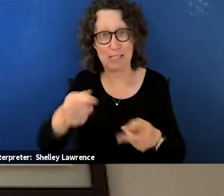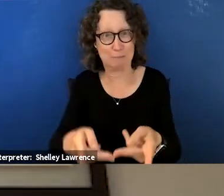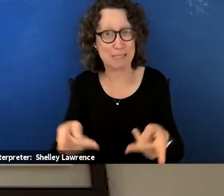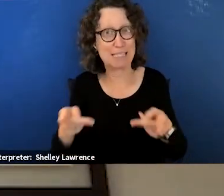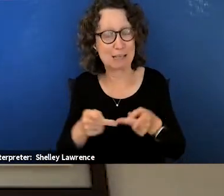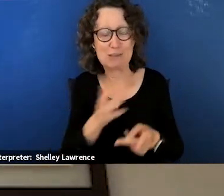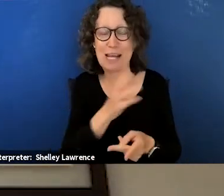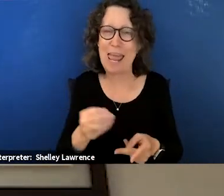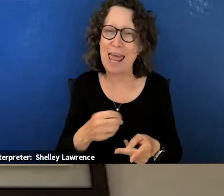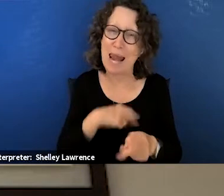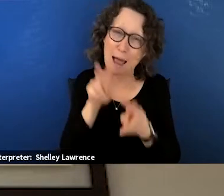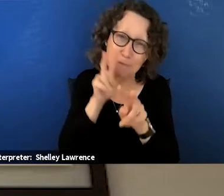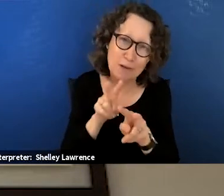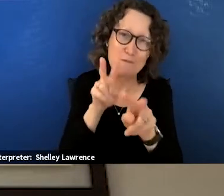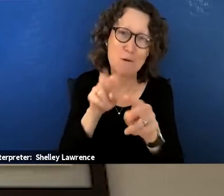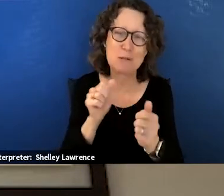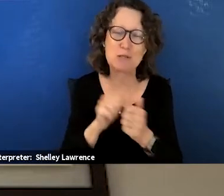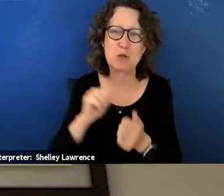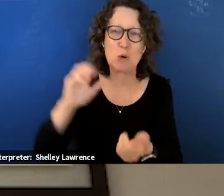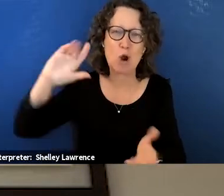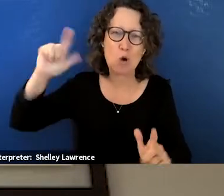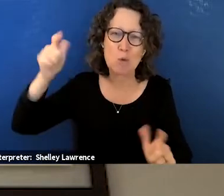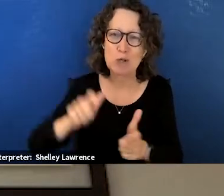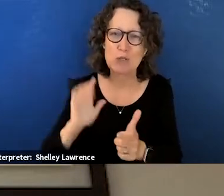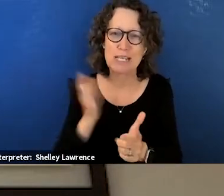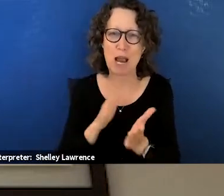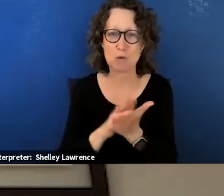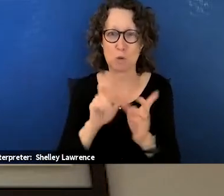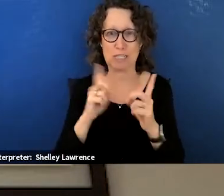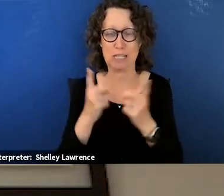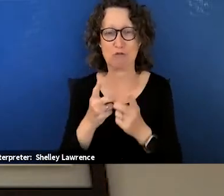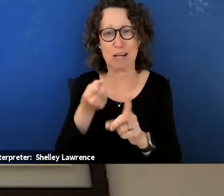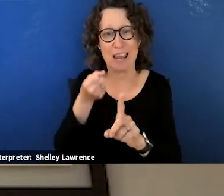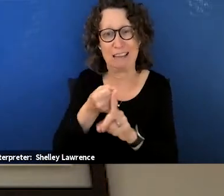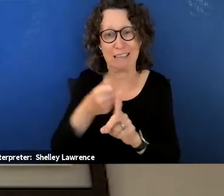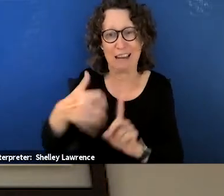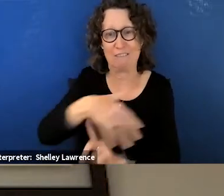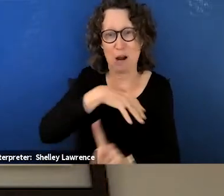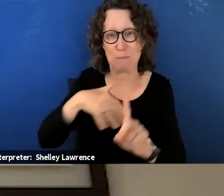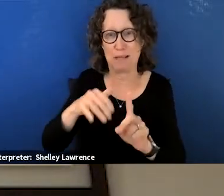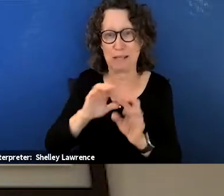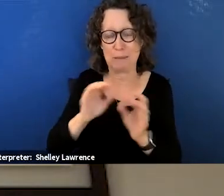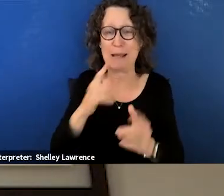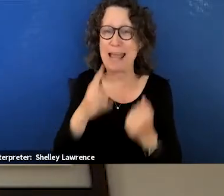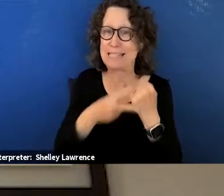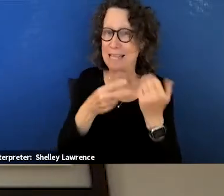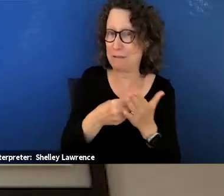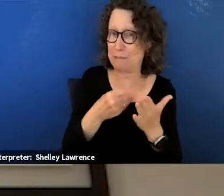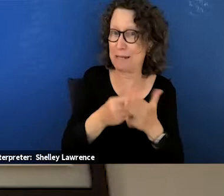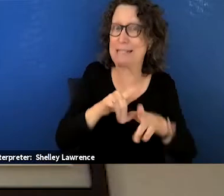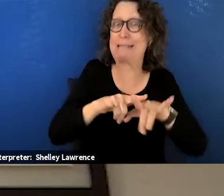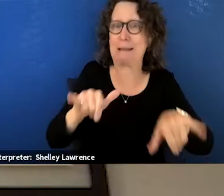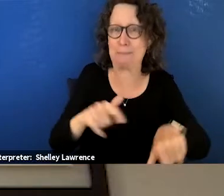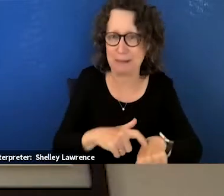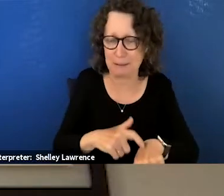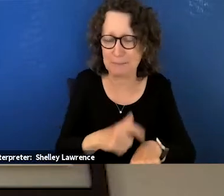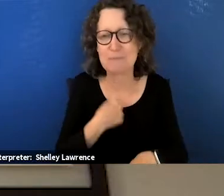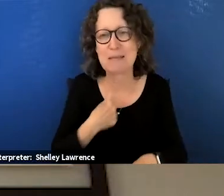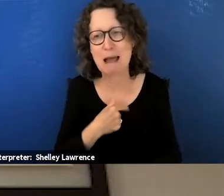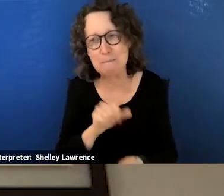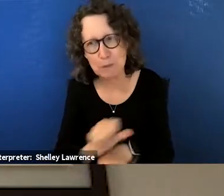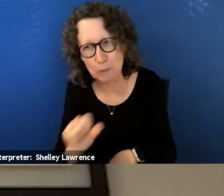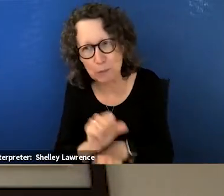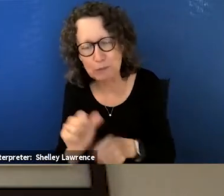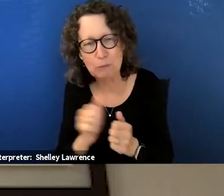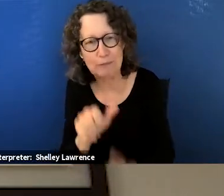position, and I'm very much looking forward to reducing our district's environmental impacts and also saving the district money while doing so. I have been working